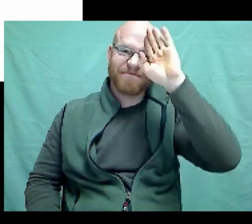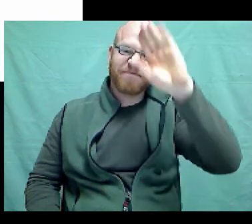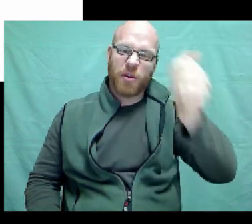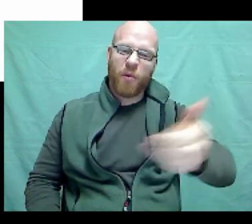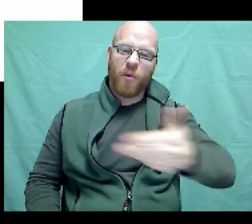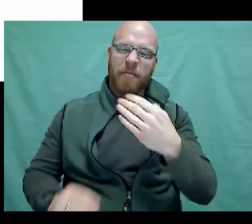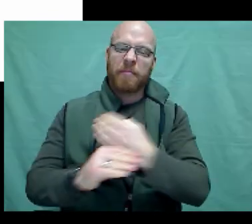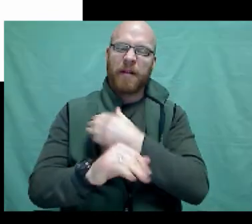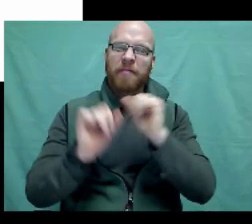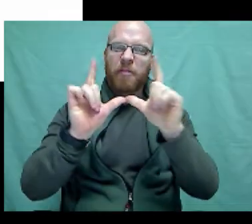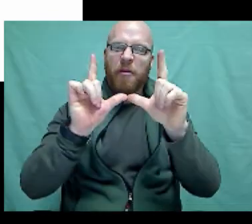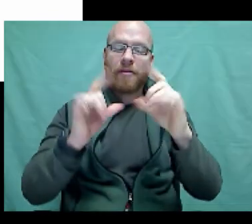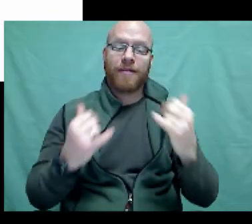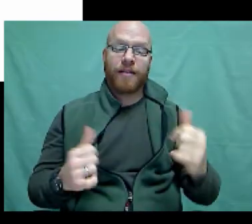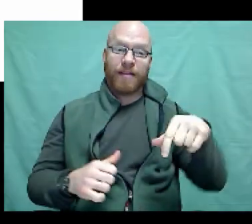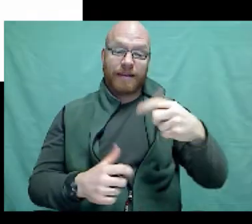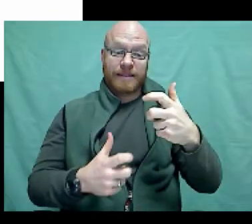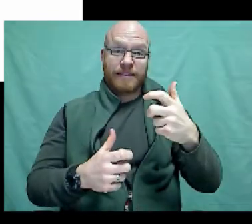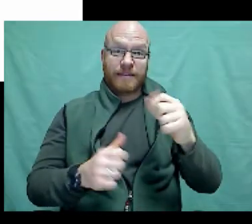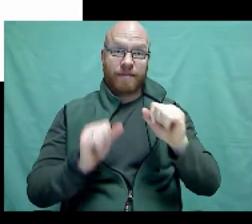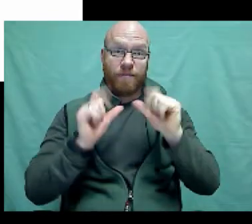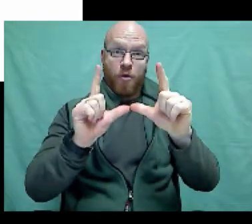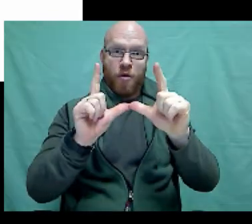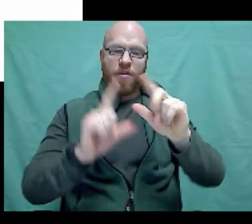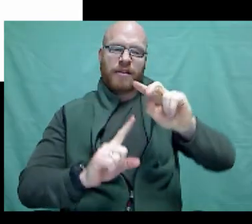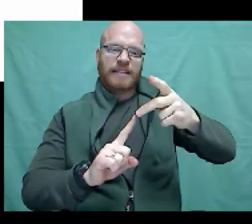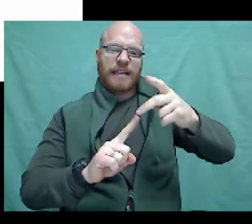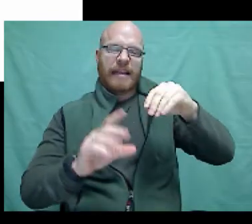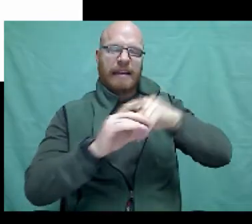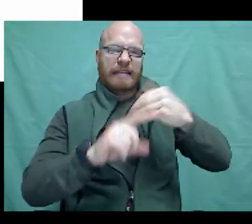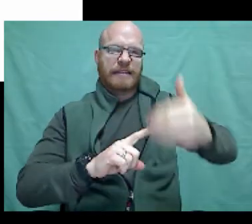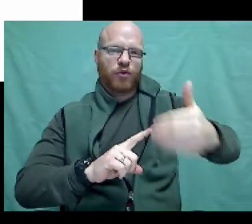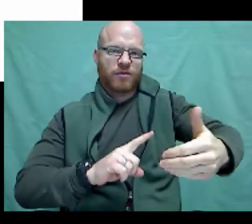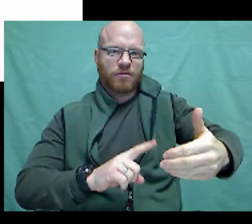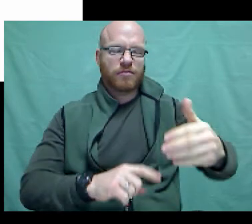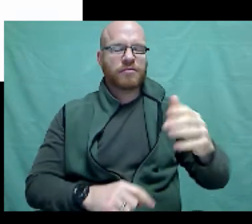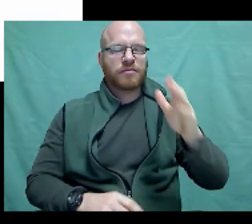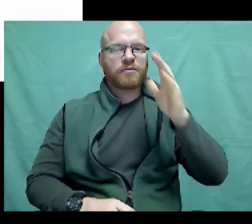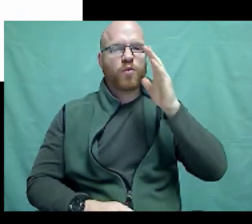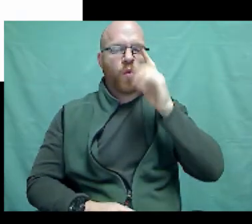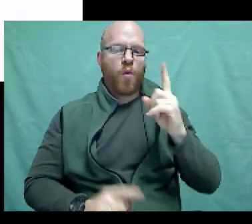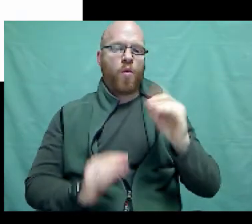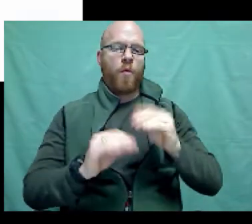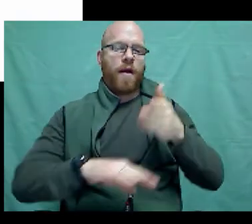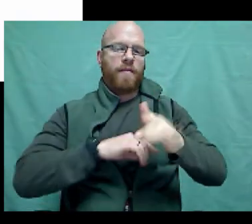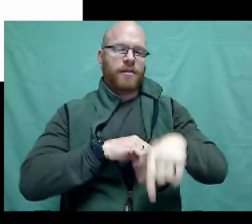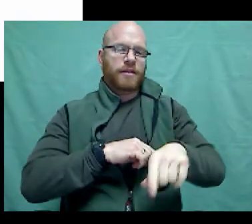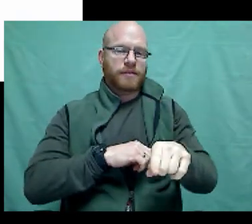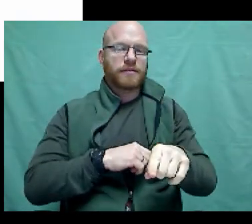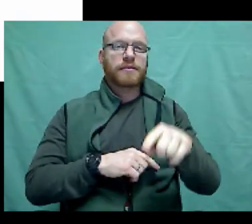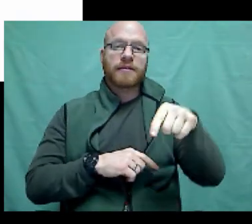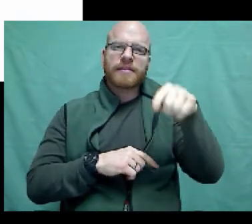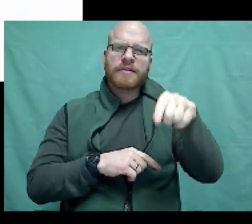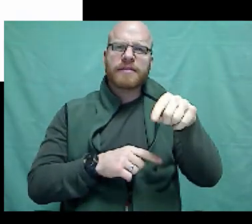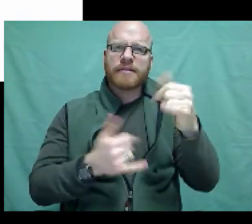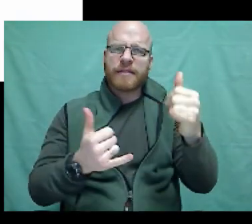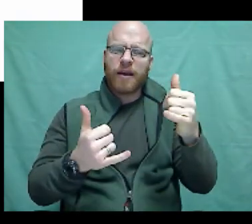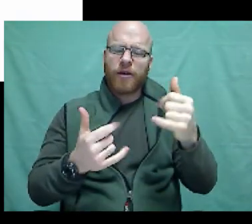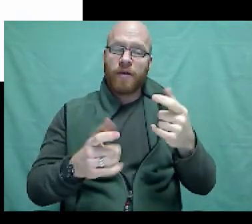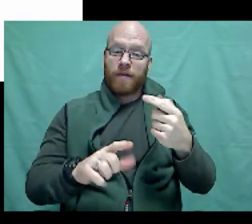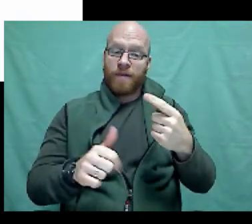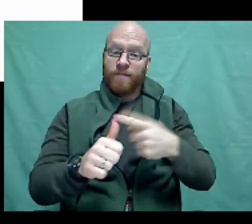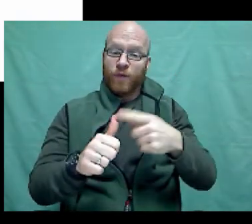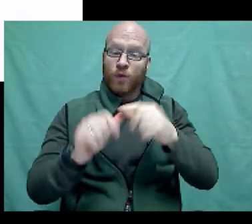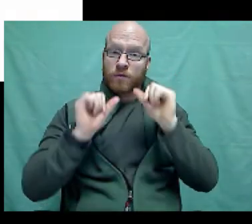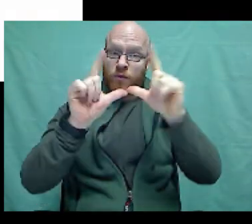Hello, welcome to the Math Vlog. This vlog is a second in a series. There'll be one more video after this. Our